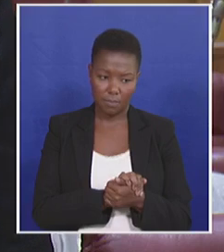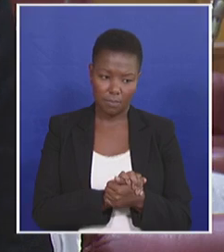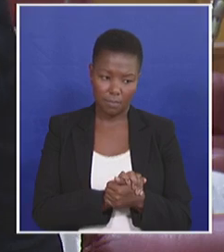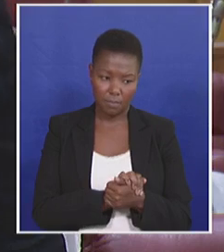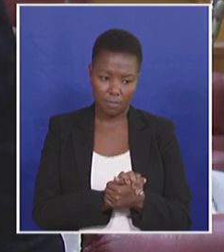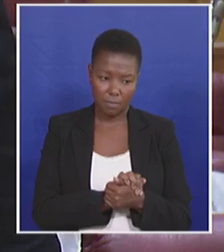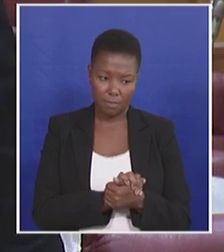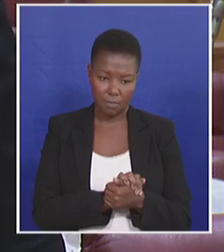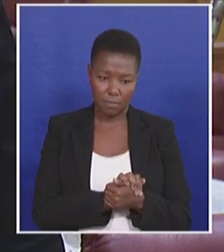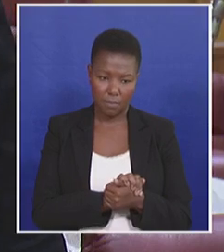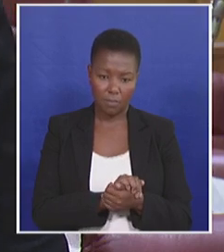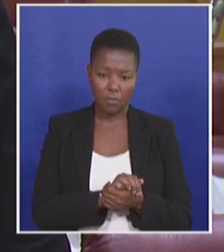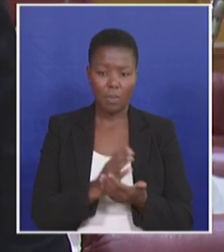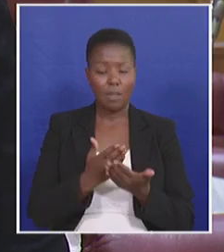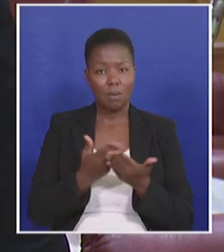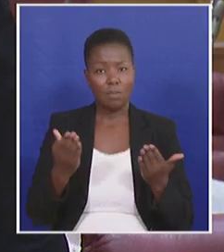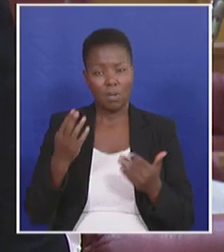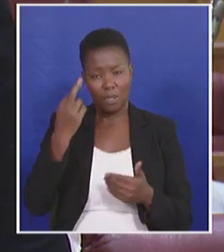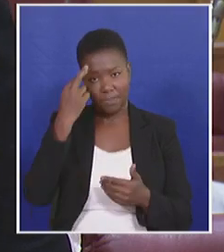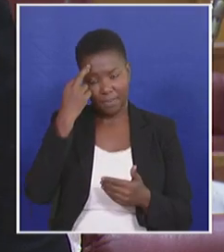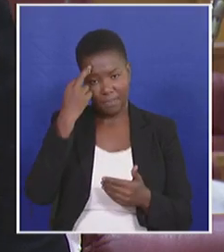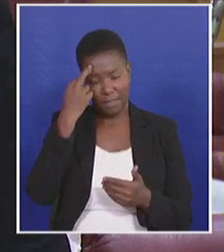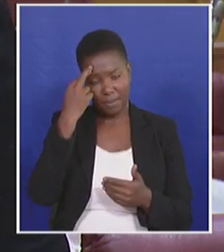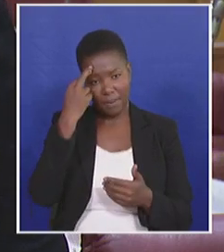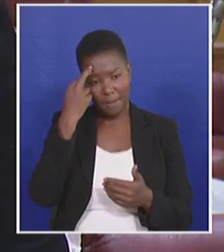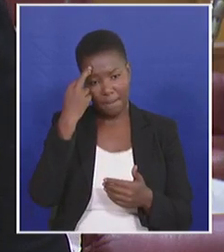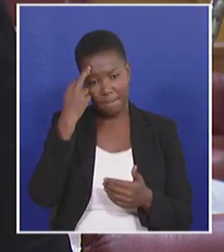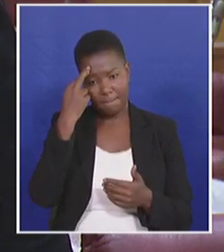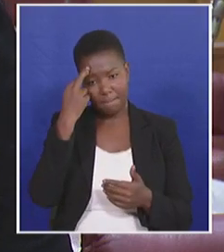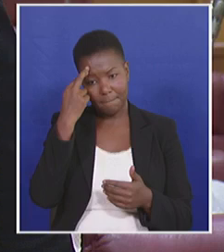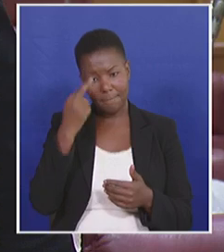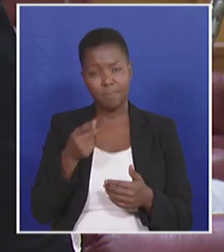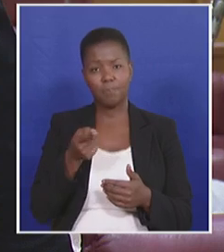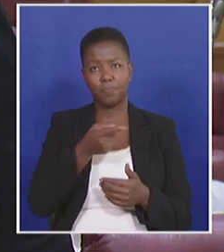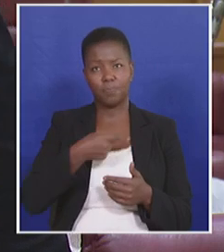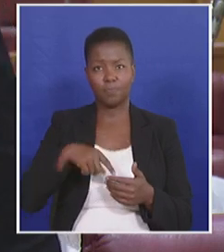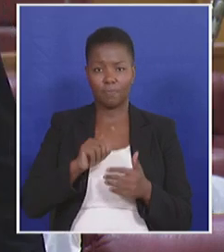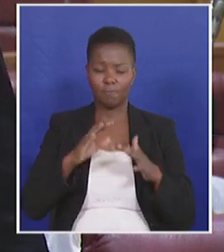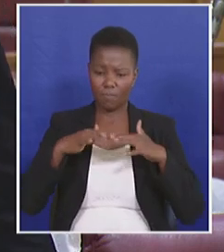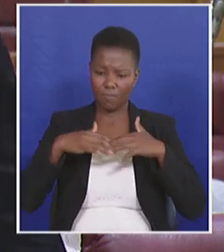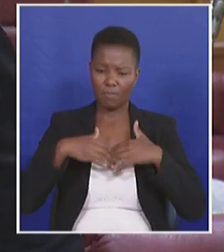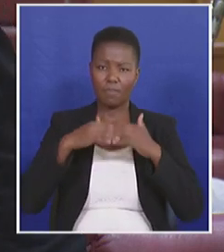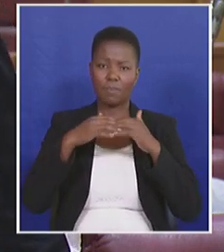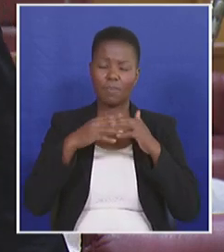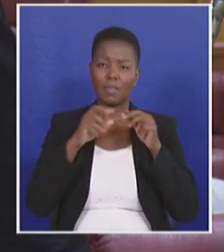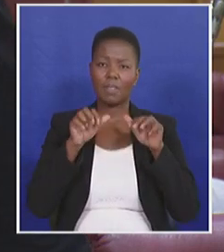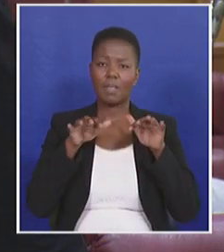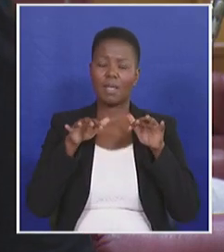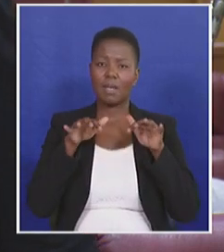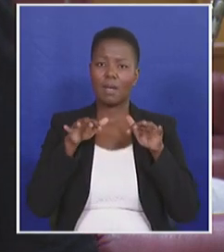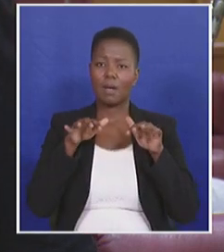we must also take into account that we re-established the public order policing in